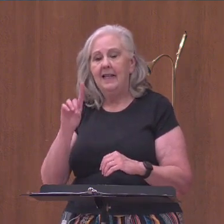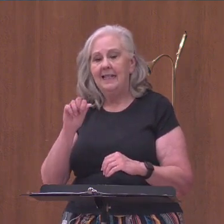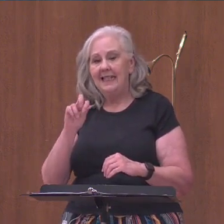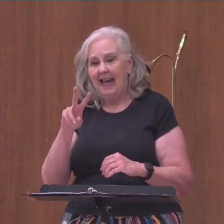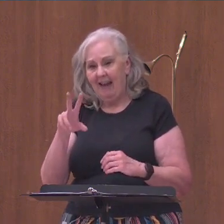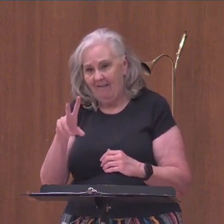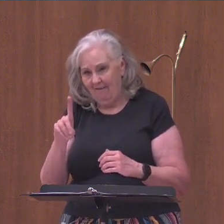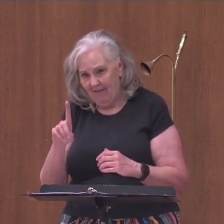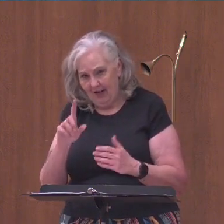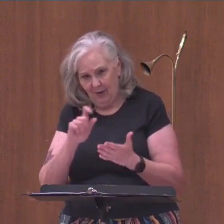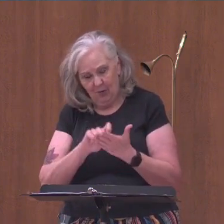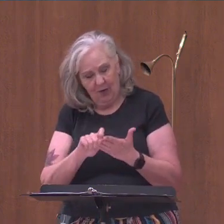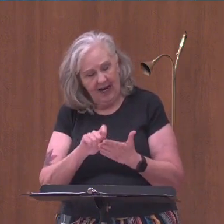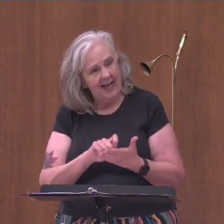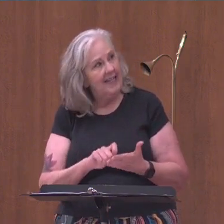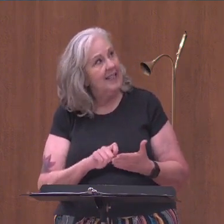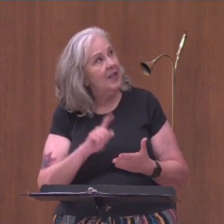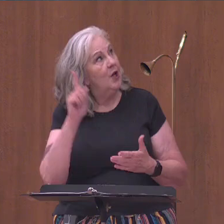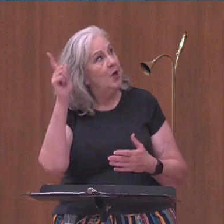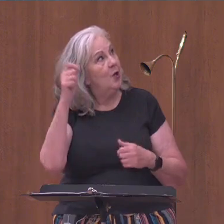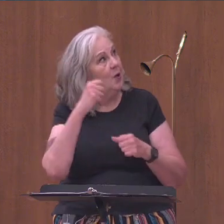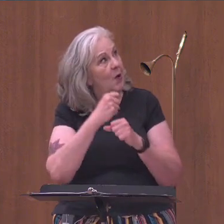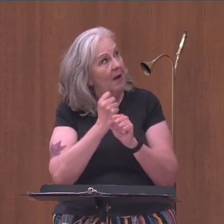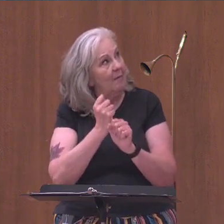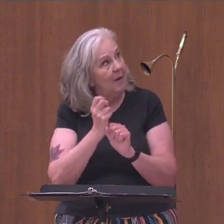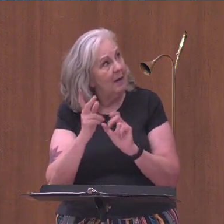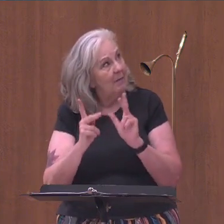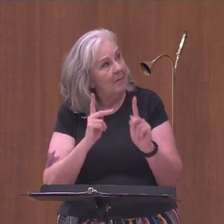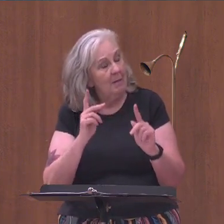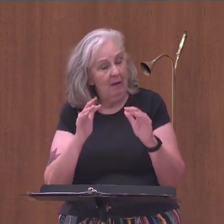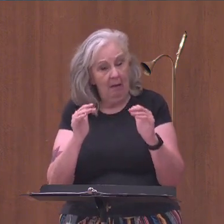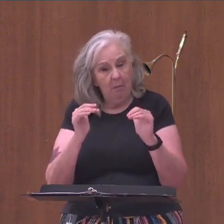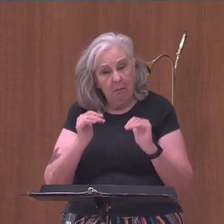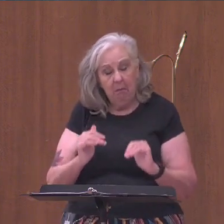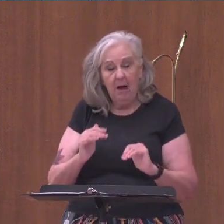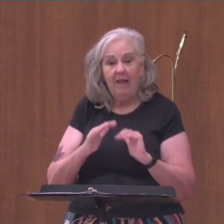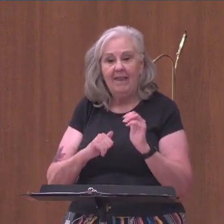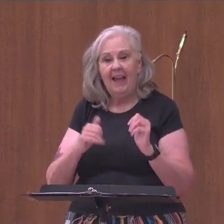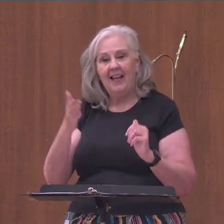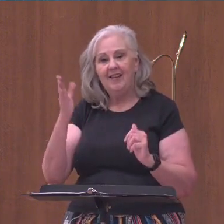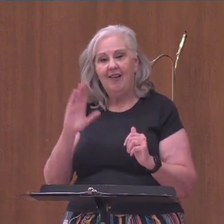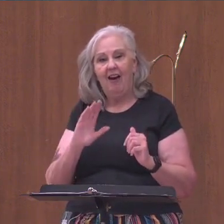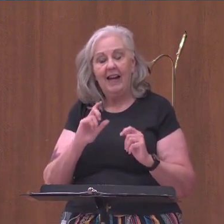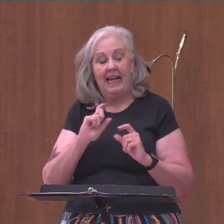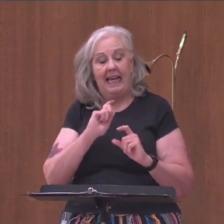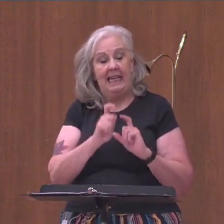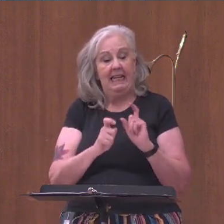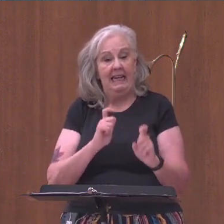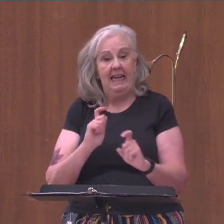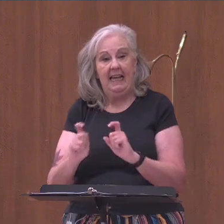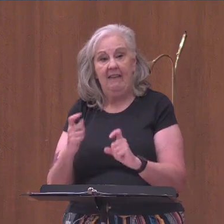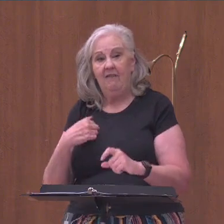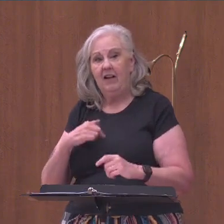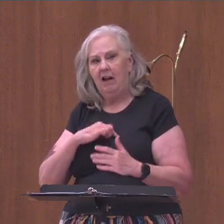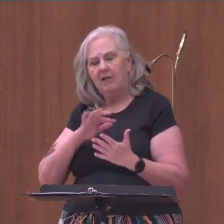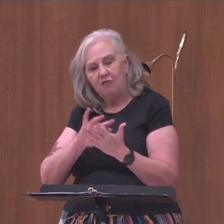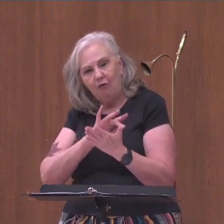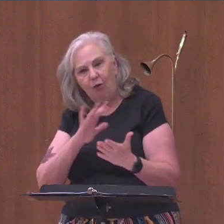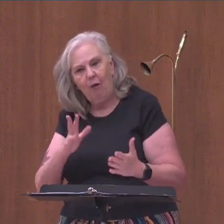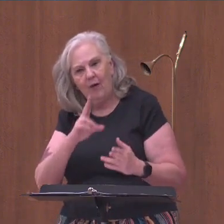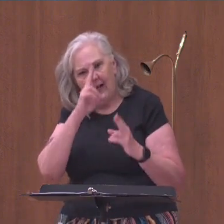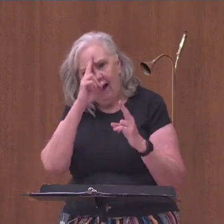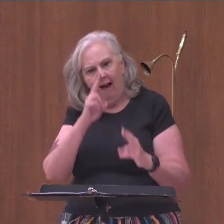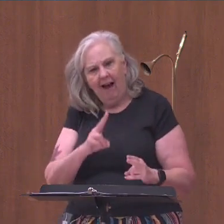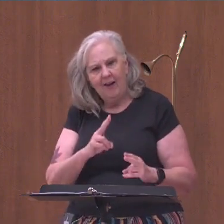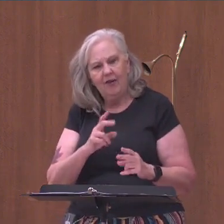words. You have made humans a little lower than God and crowned them with glory and honor. You have given